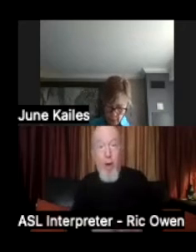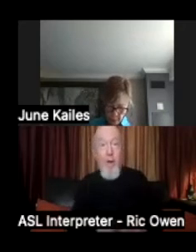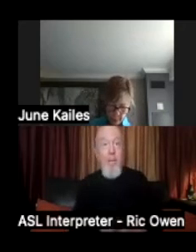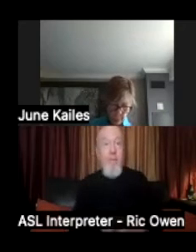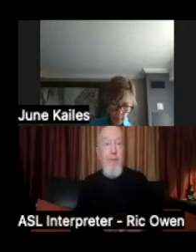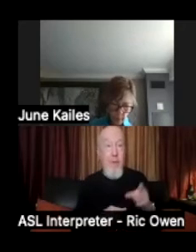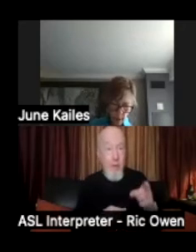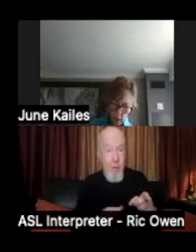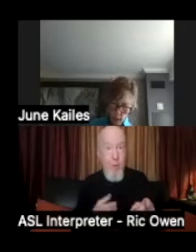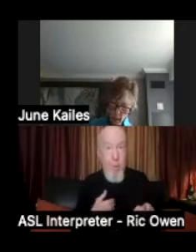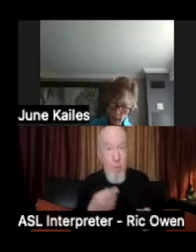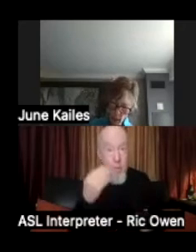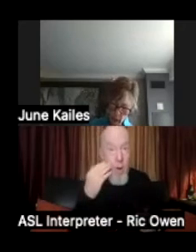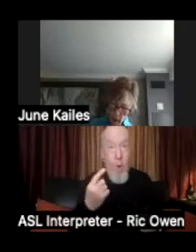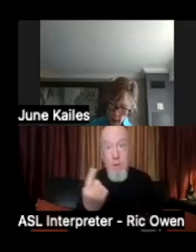transportation?